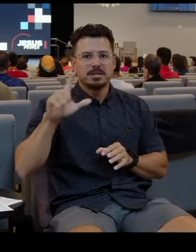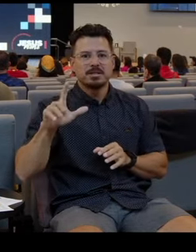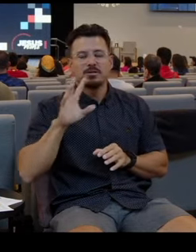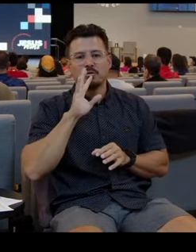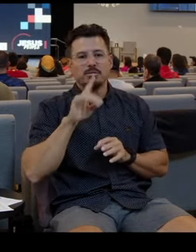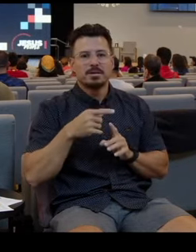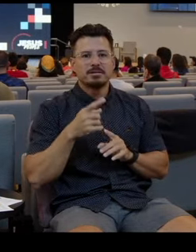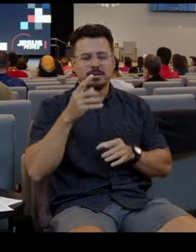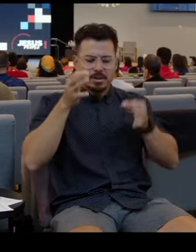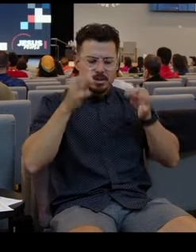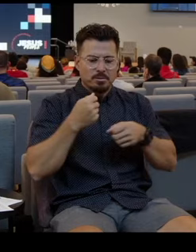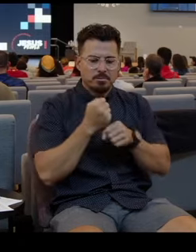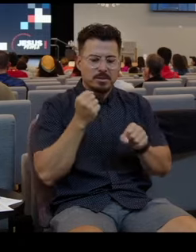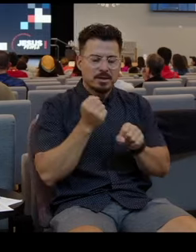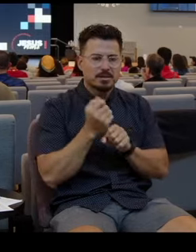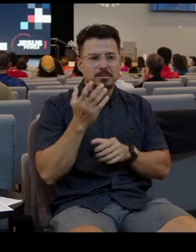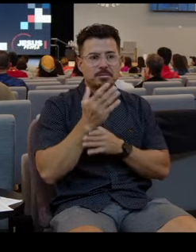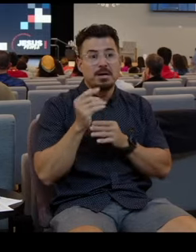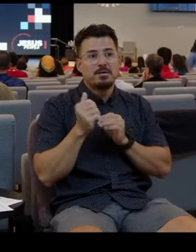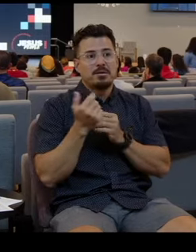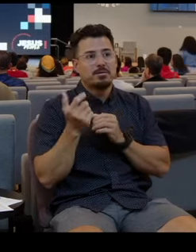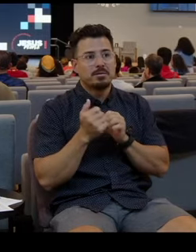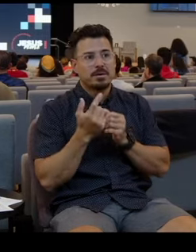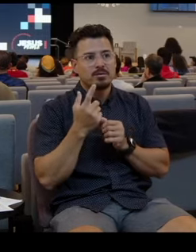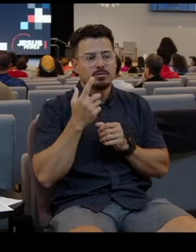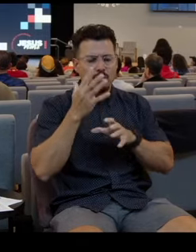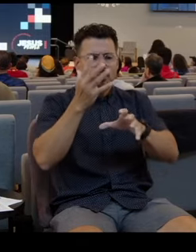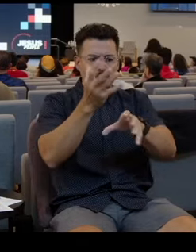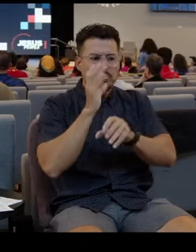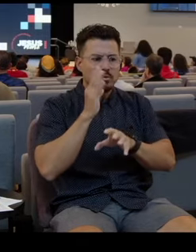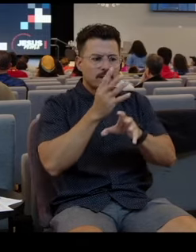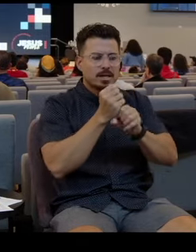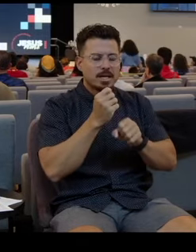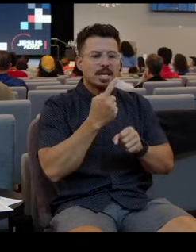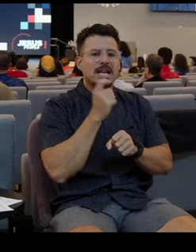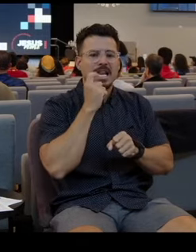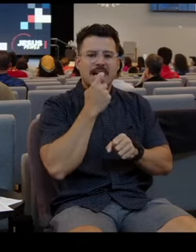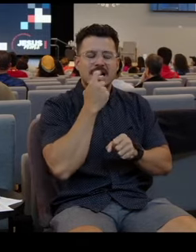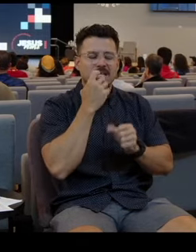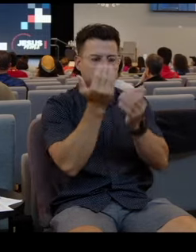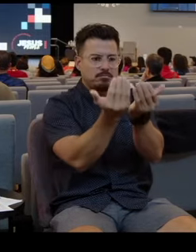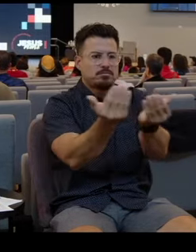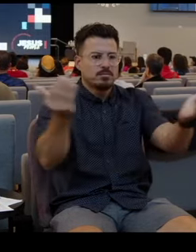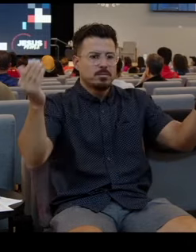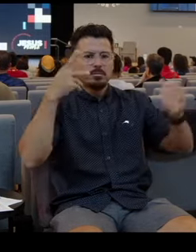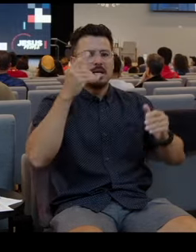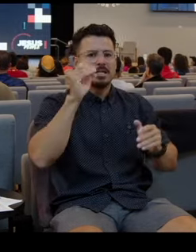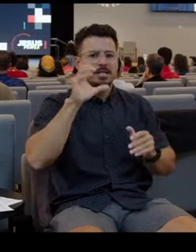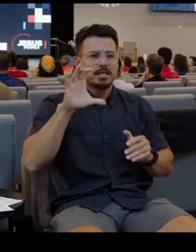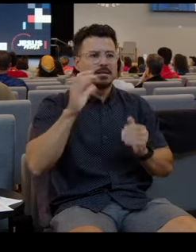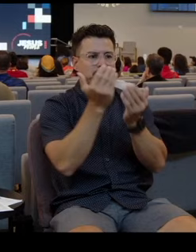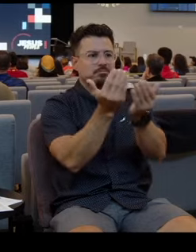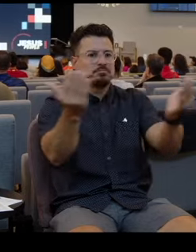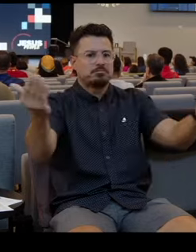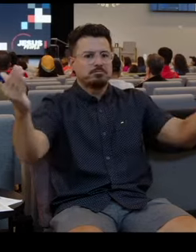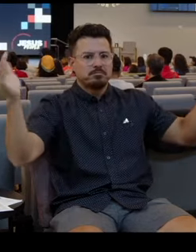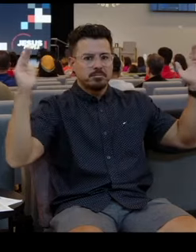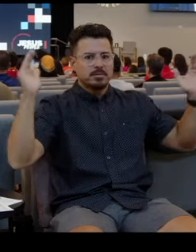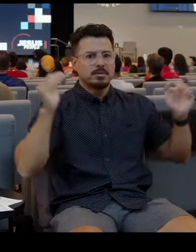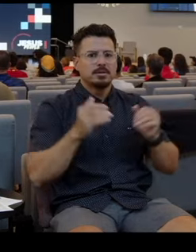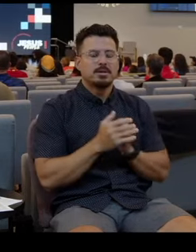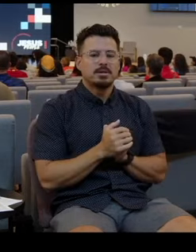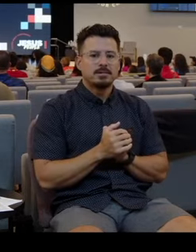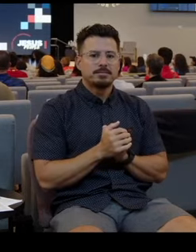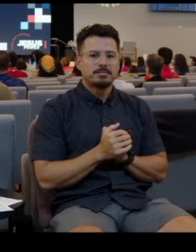a decision was made somehow to acquire that plexiclass case right there. And so I'm going to give you a little more